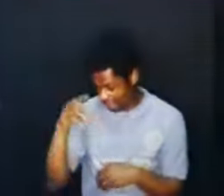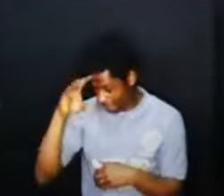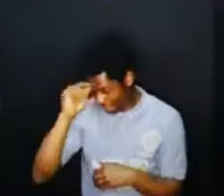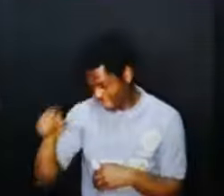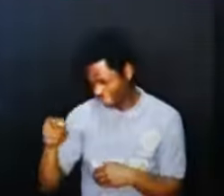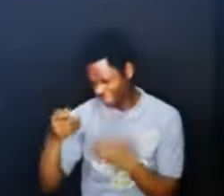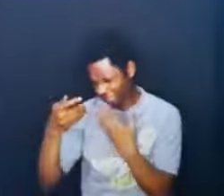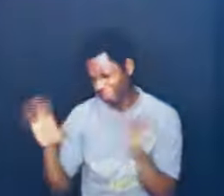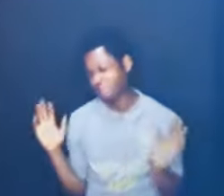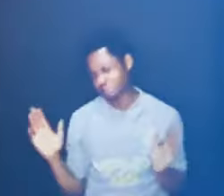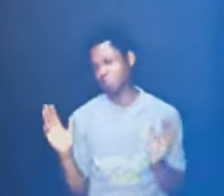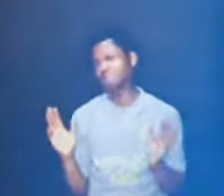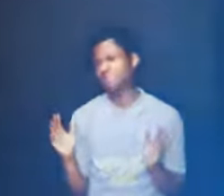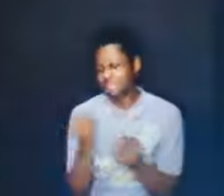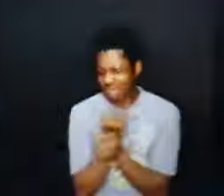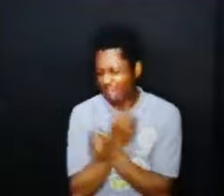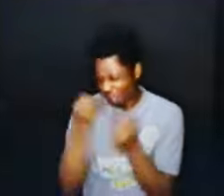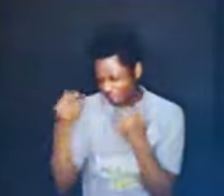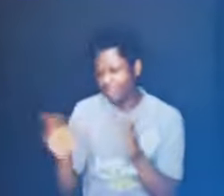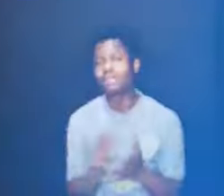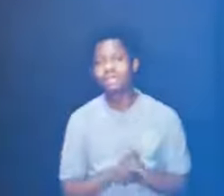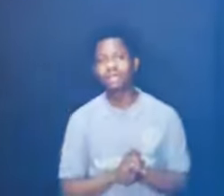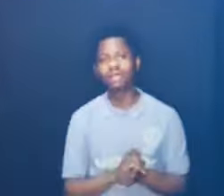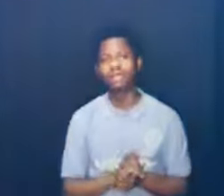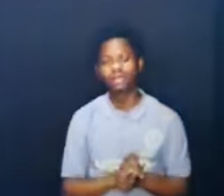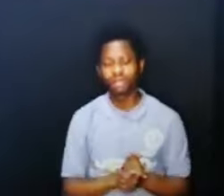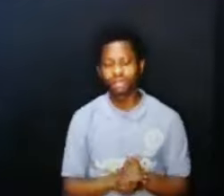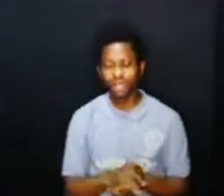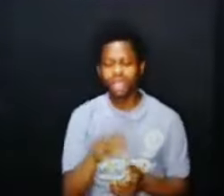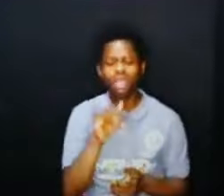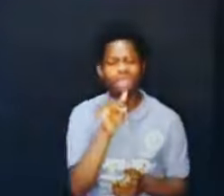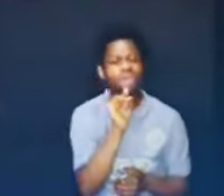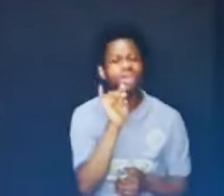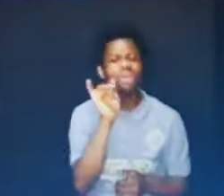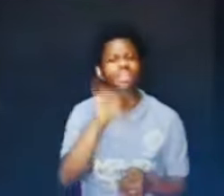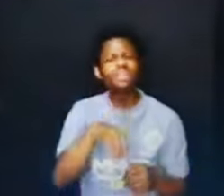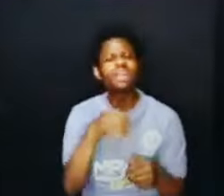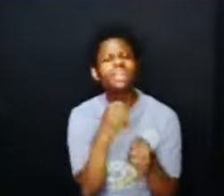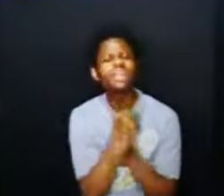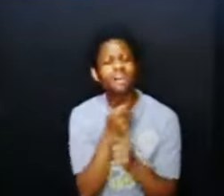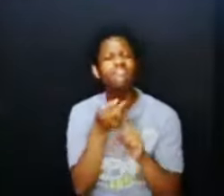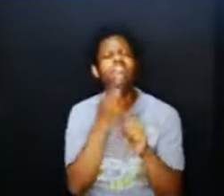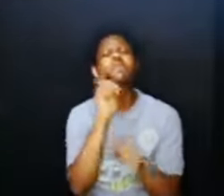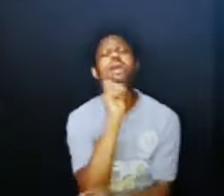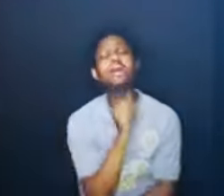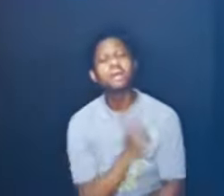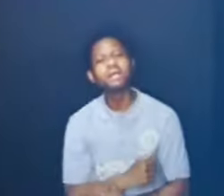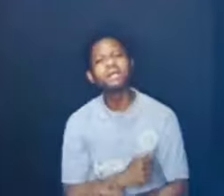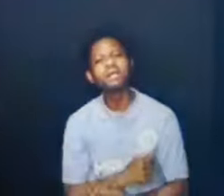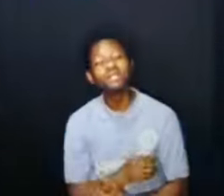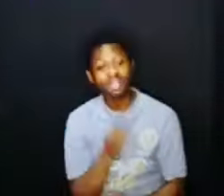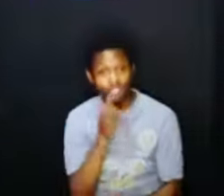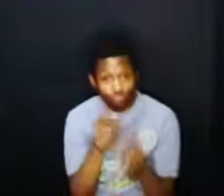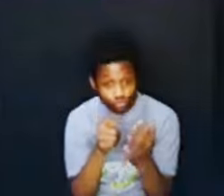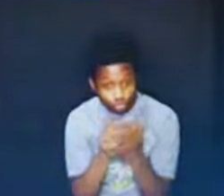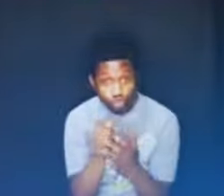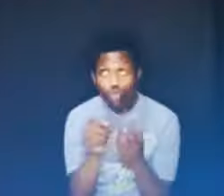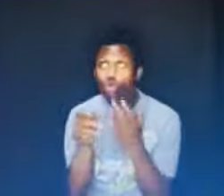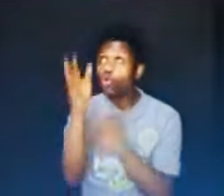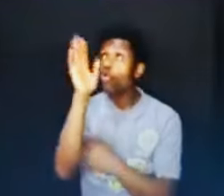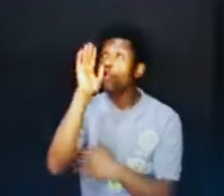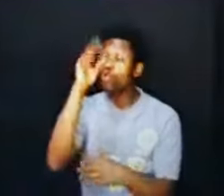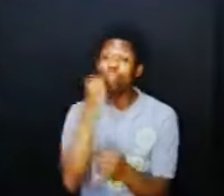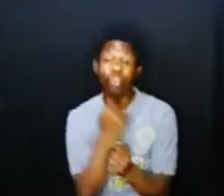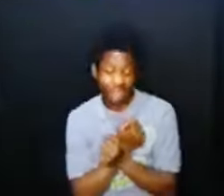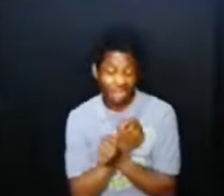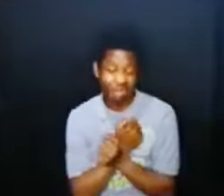Papa, you know? Ah, sir. Where is the source of that love? If it is this love of God,